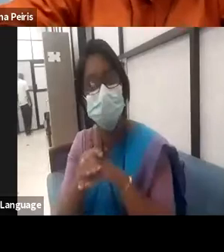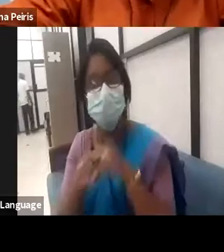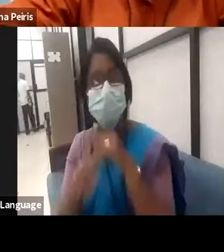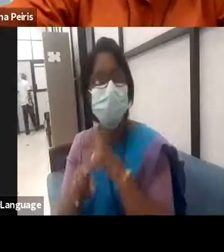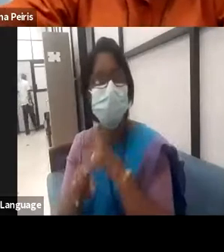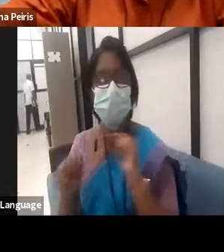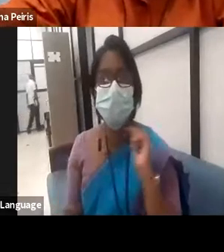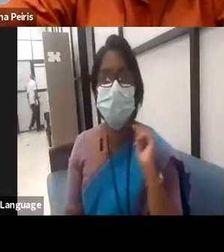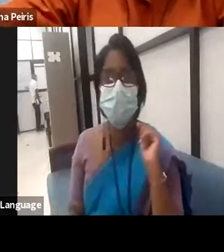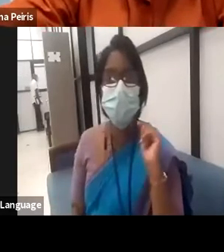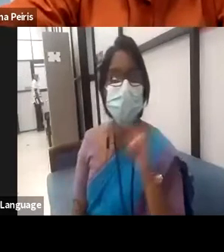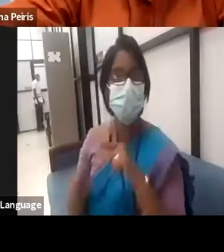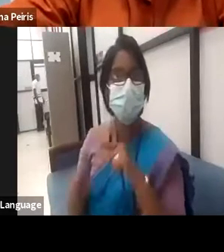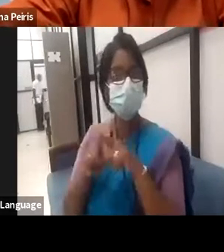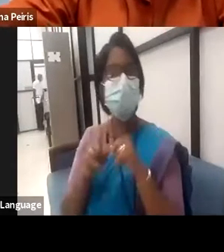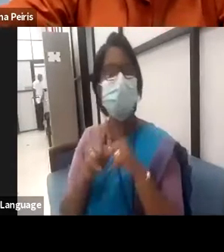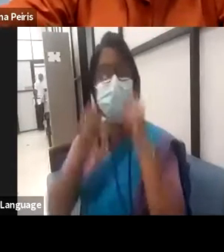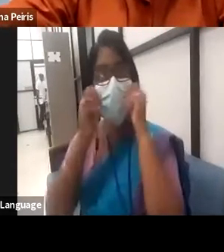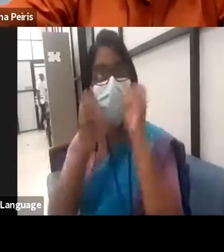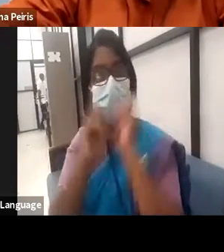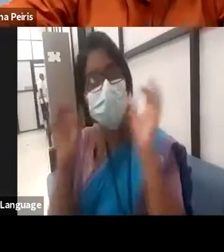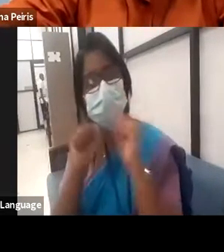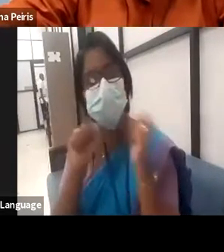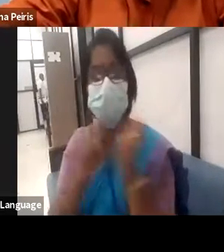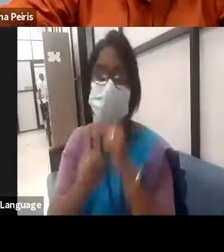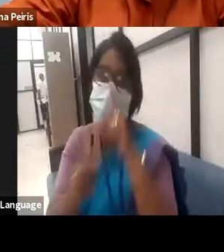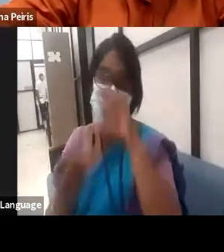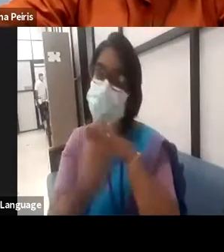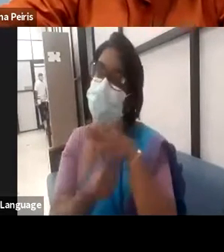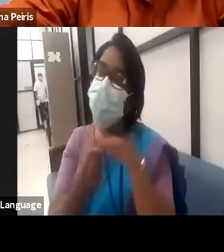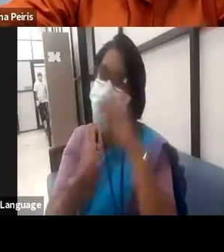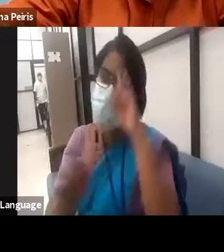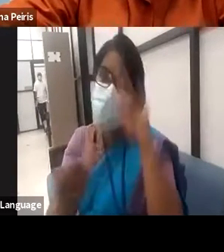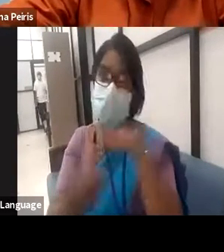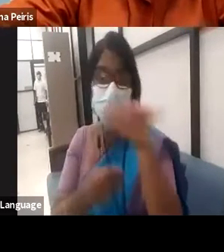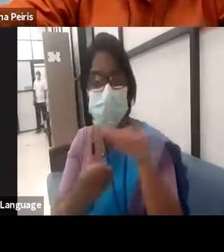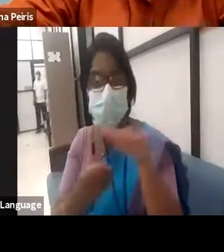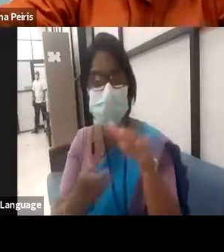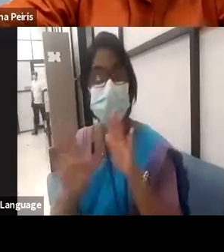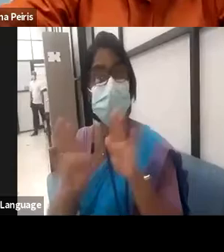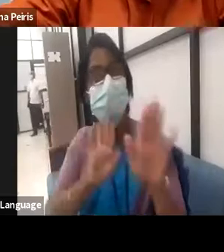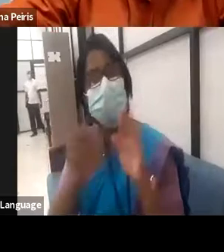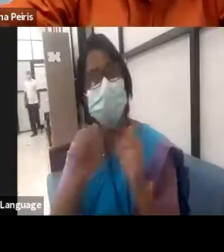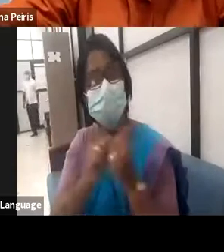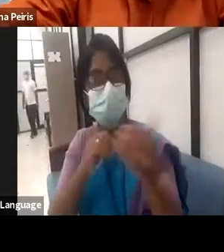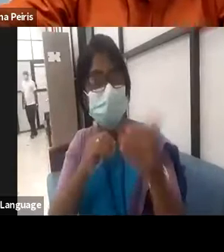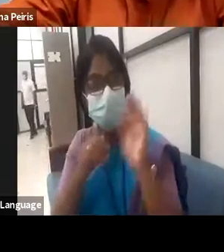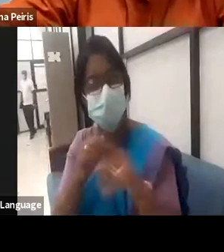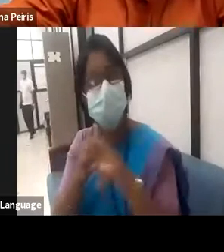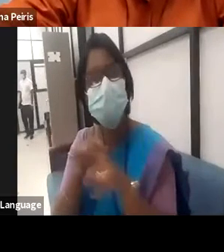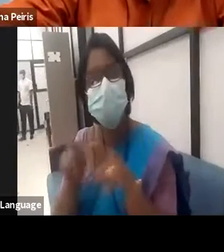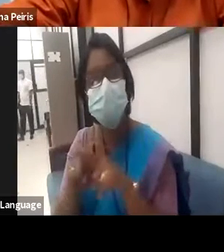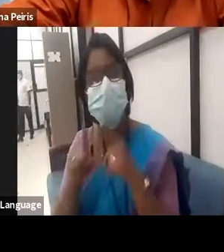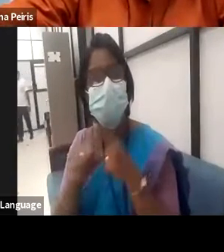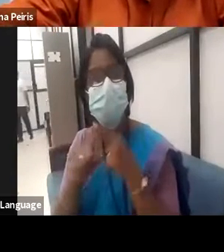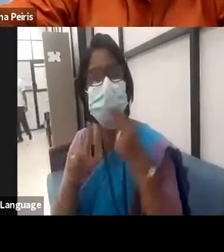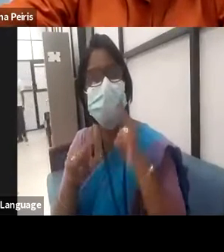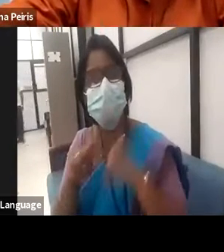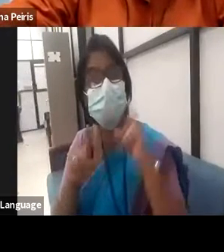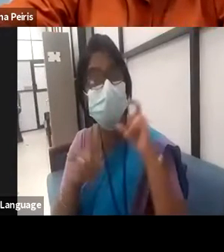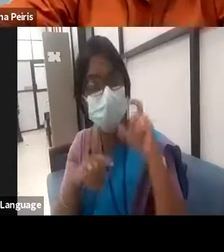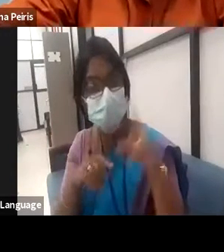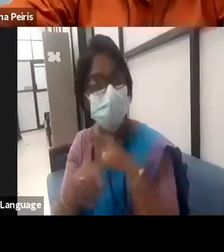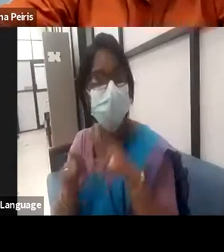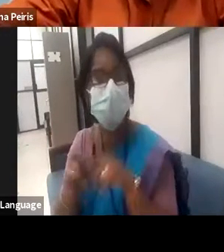governance. And being responsible. And ESG is all about a transparency story covering your entire